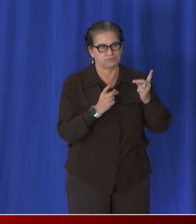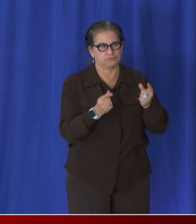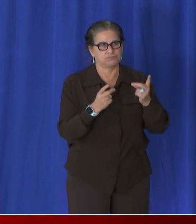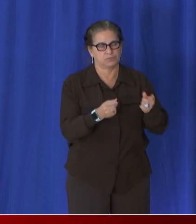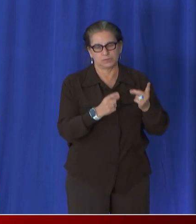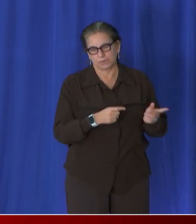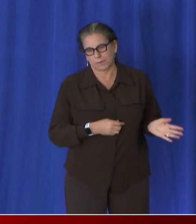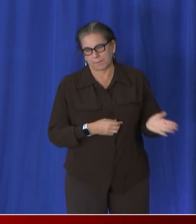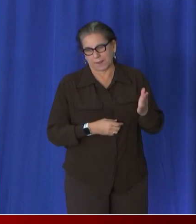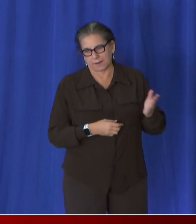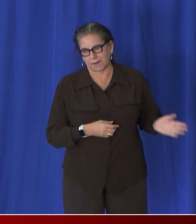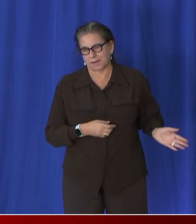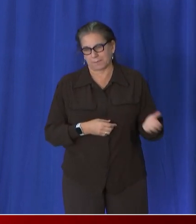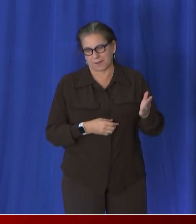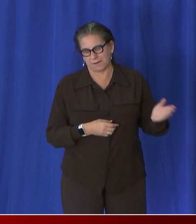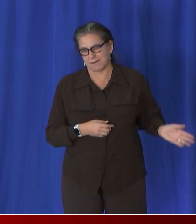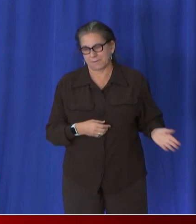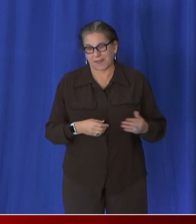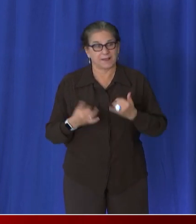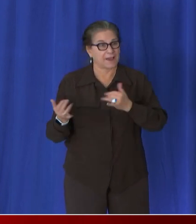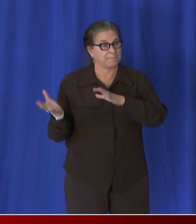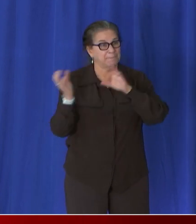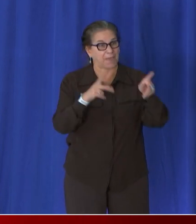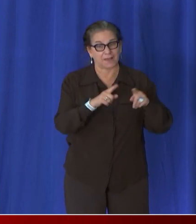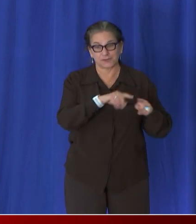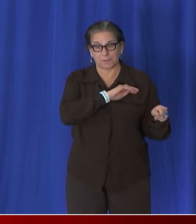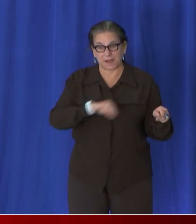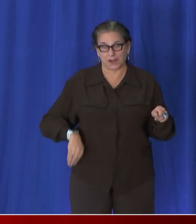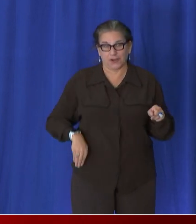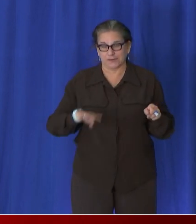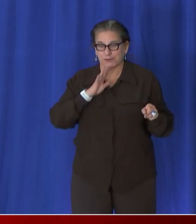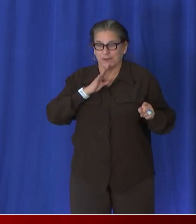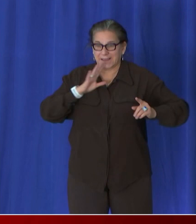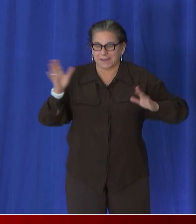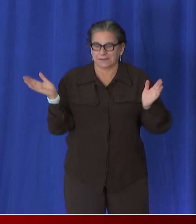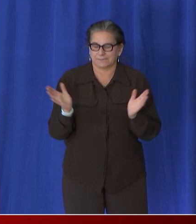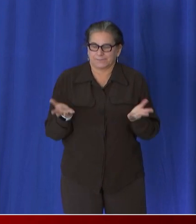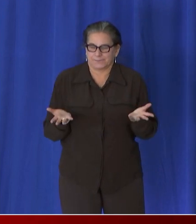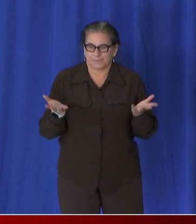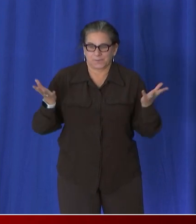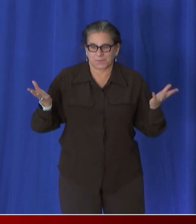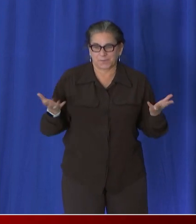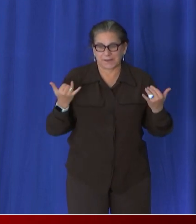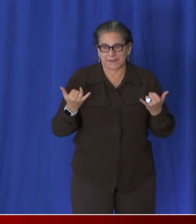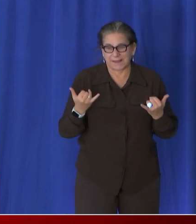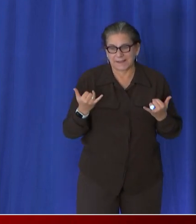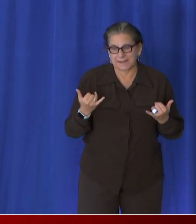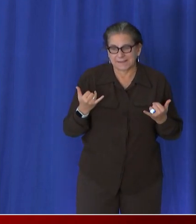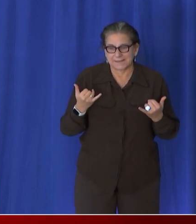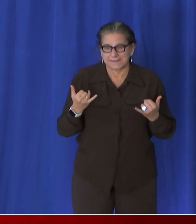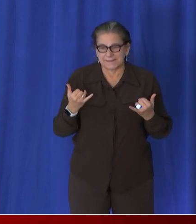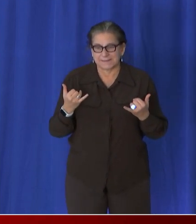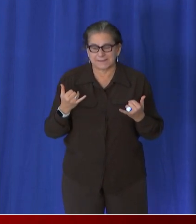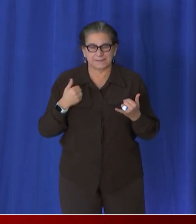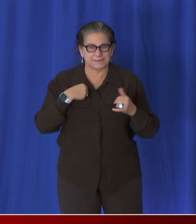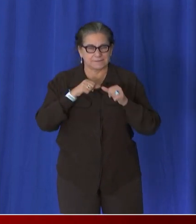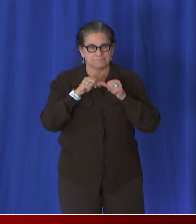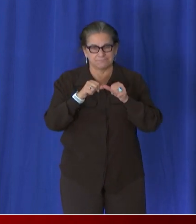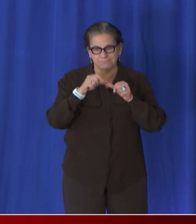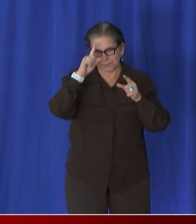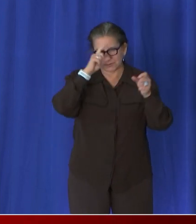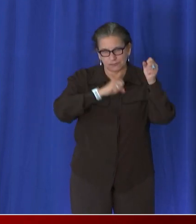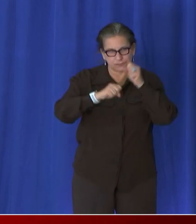continue to emphasize the strategies before you, as we talked about in some detail